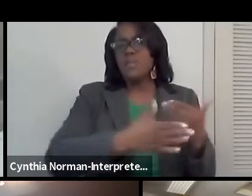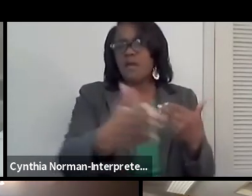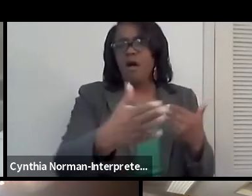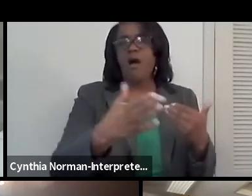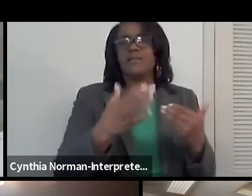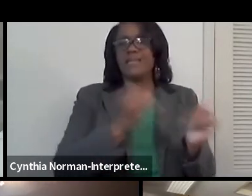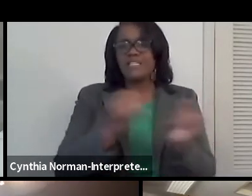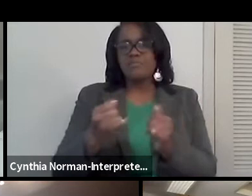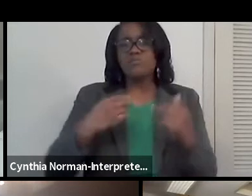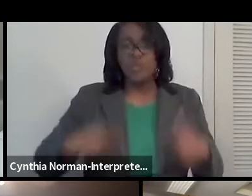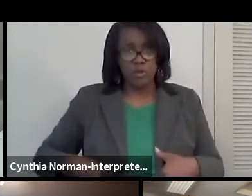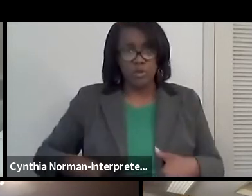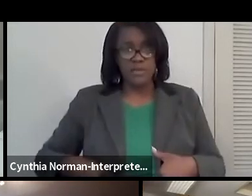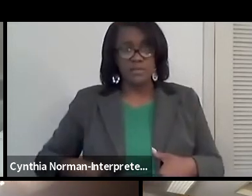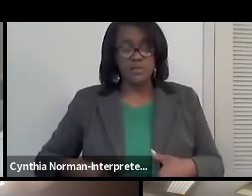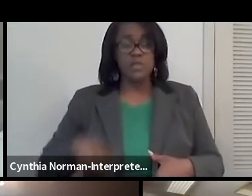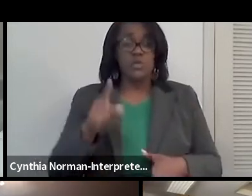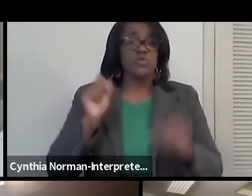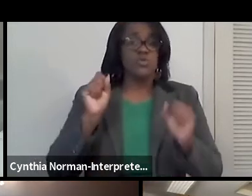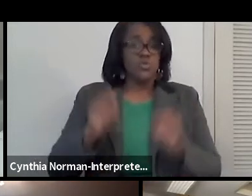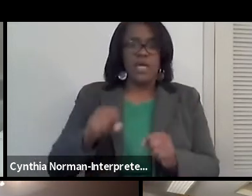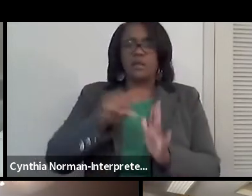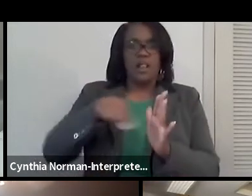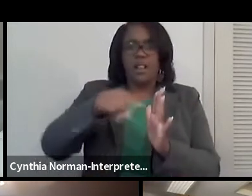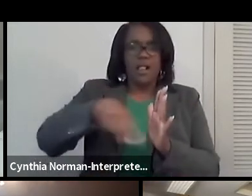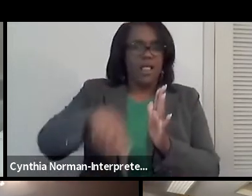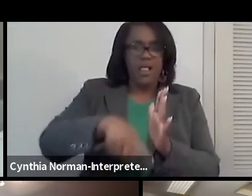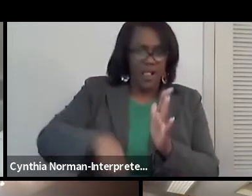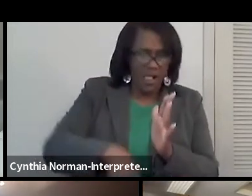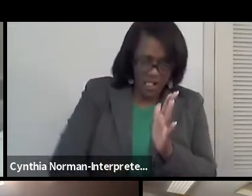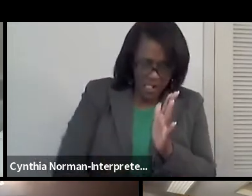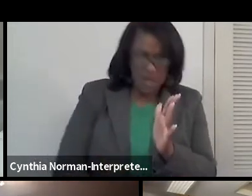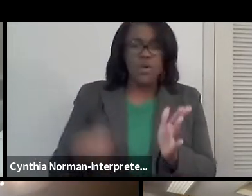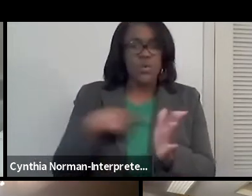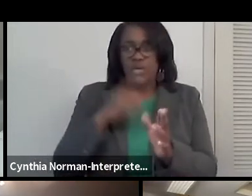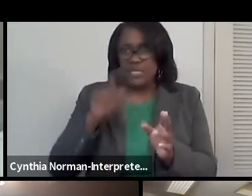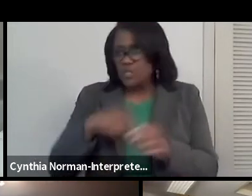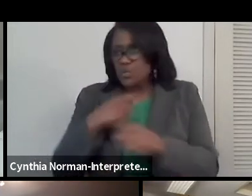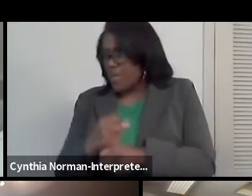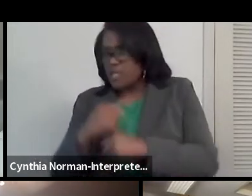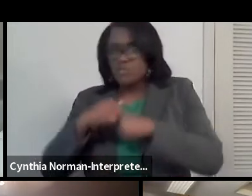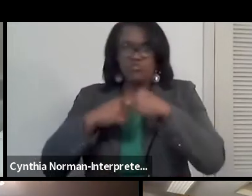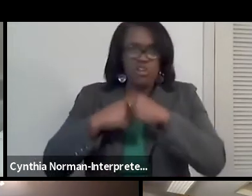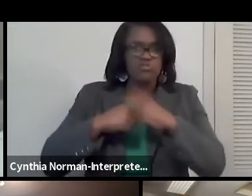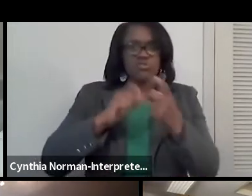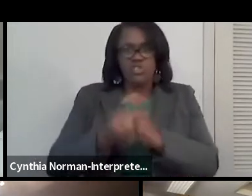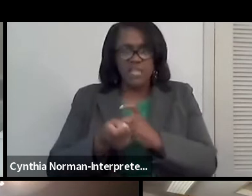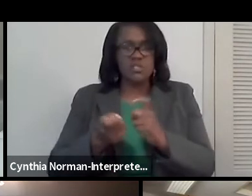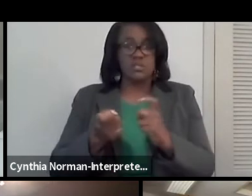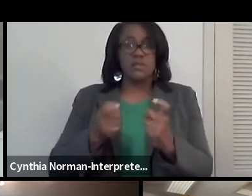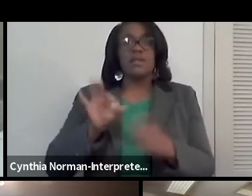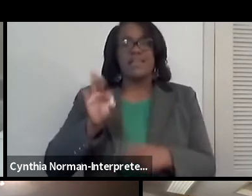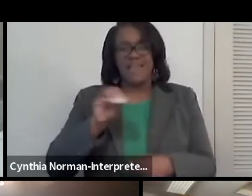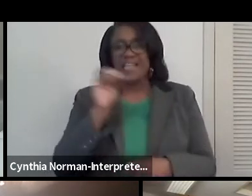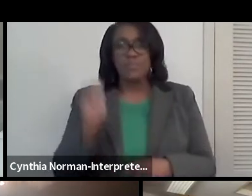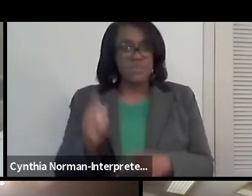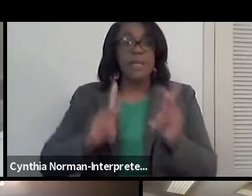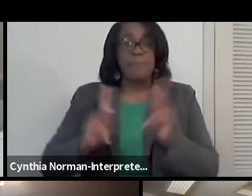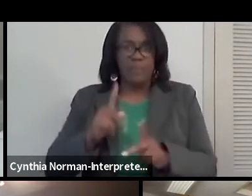So it very much, you get down the rabbit hole of, all right, well, we need to make some real structural changes, which is 90% the people